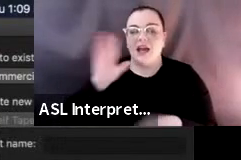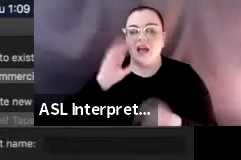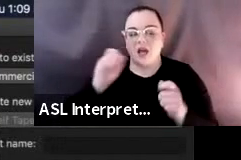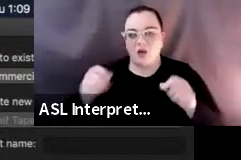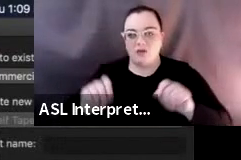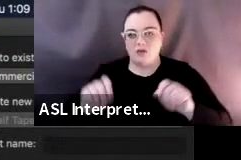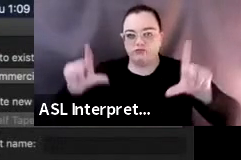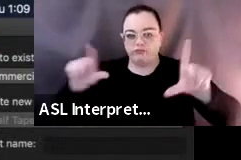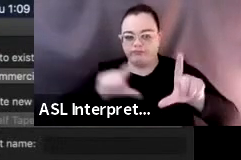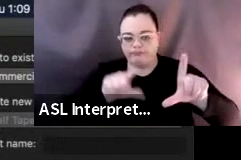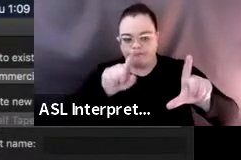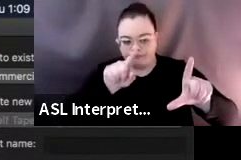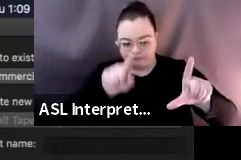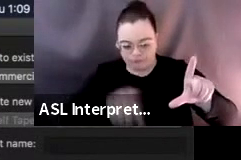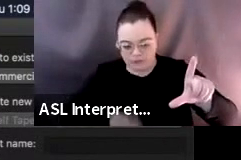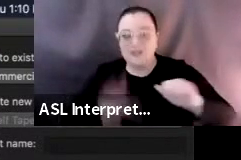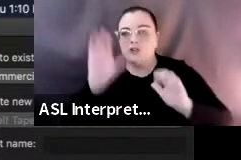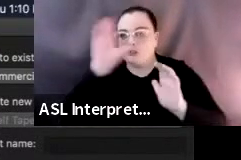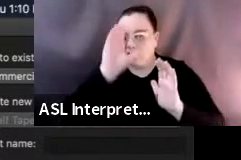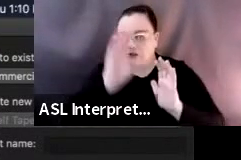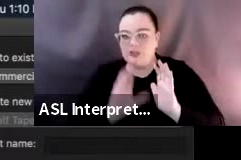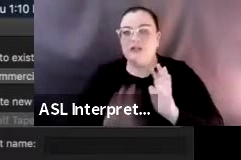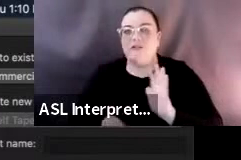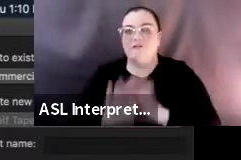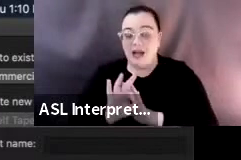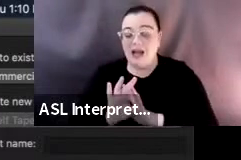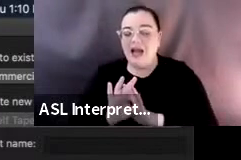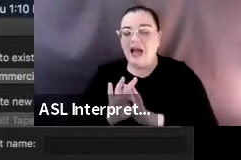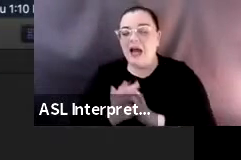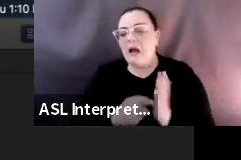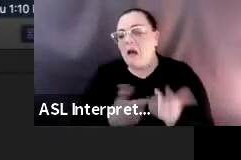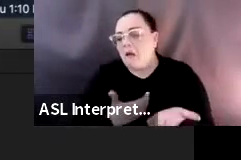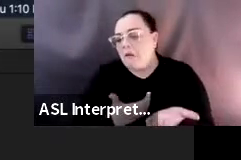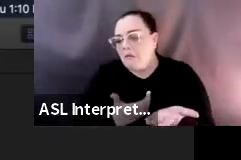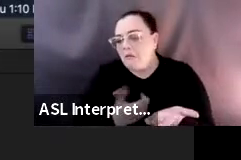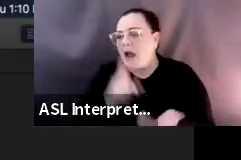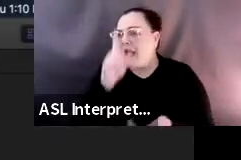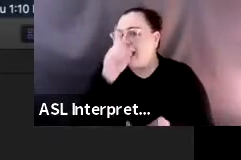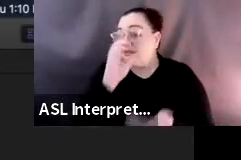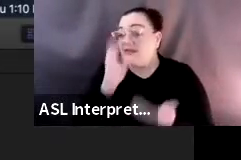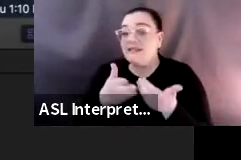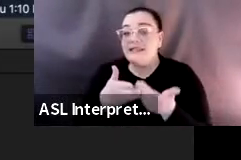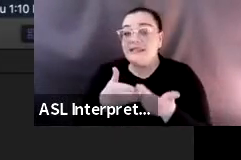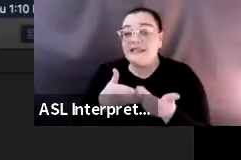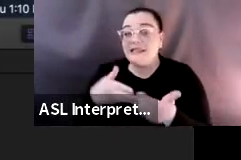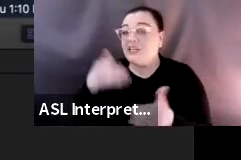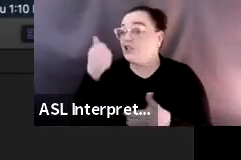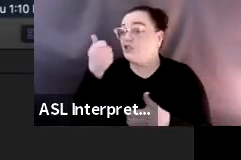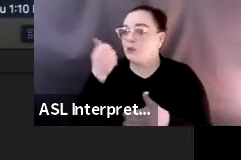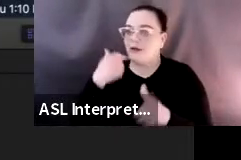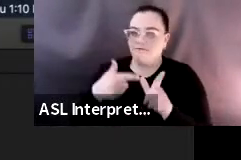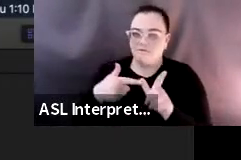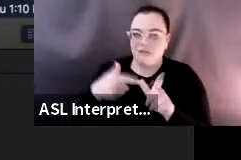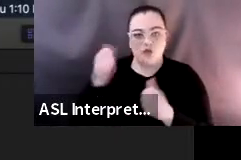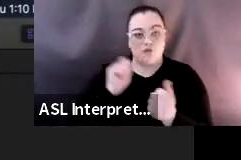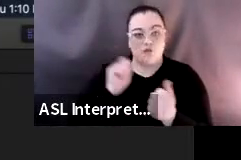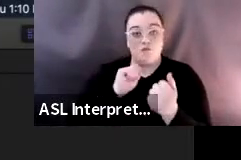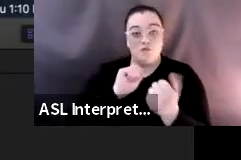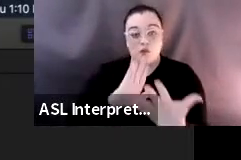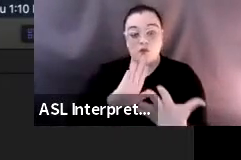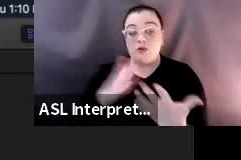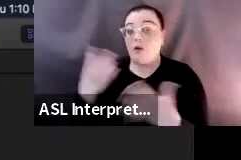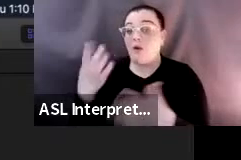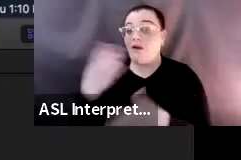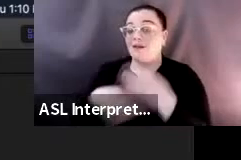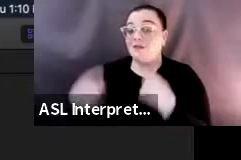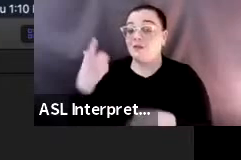browser window that you can search for your media this way. But I think there's a much easier and sort of faster way to get it in here. So I'm going to